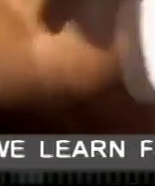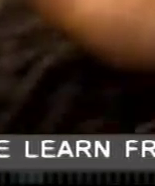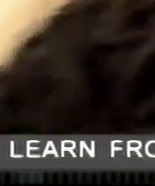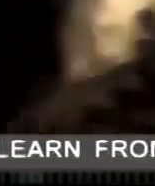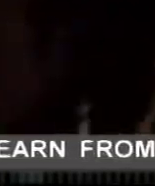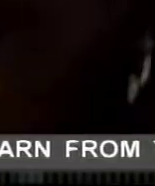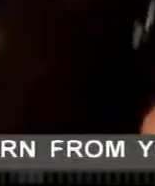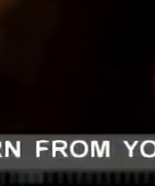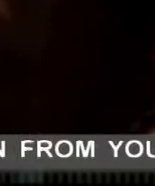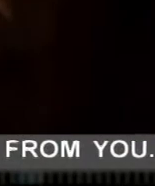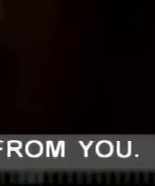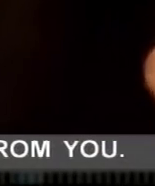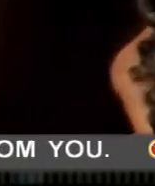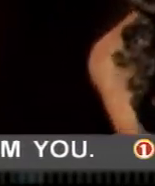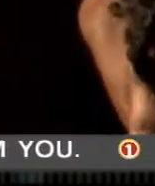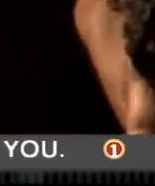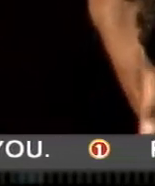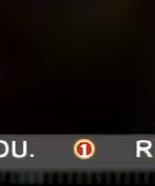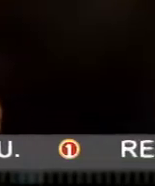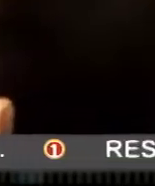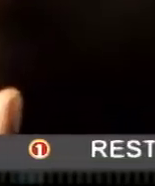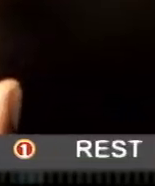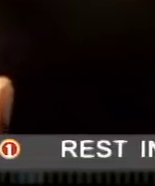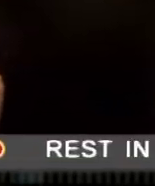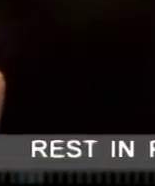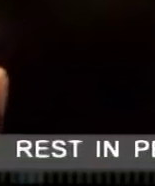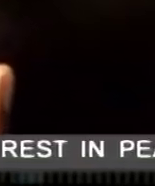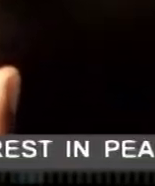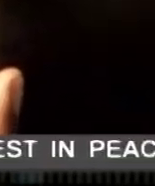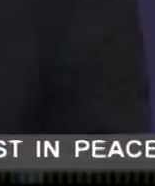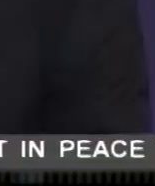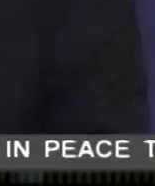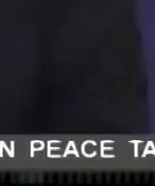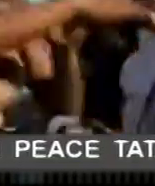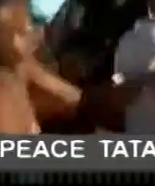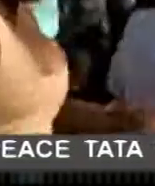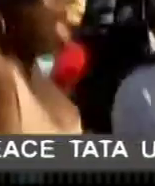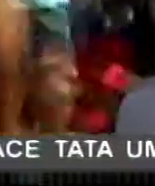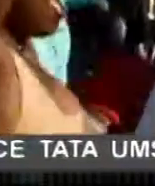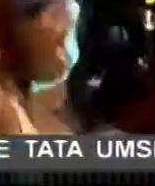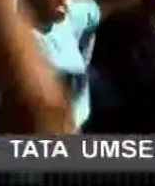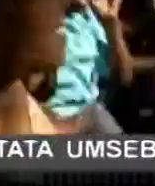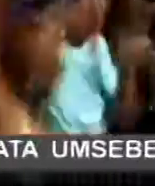The 2010 FIFA World Cup will be organized in South